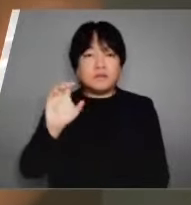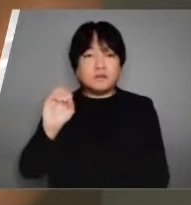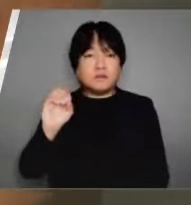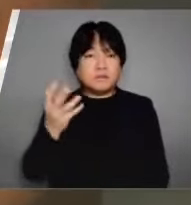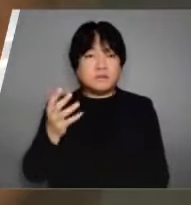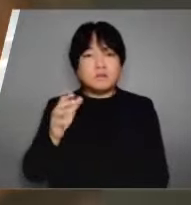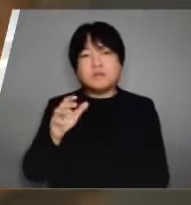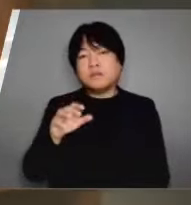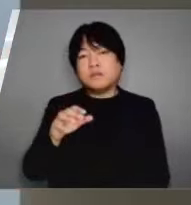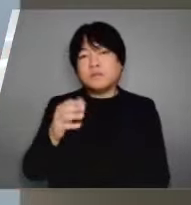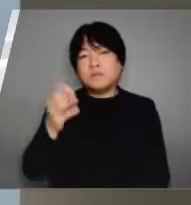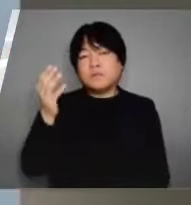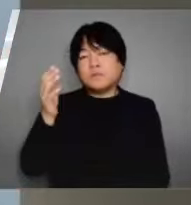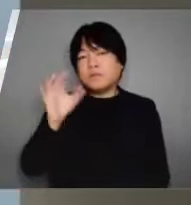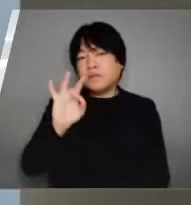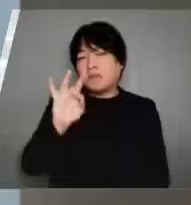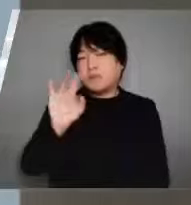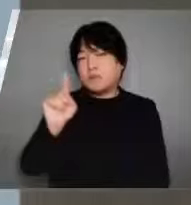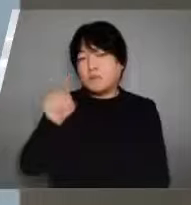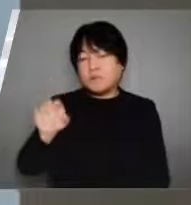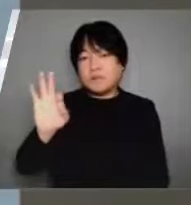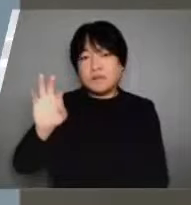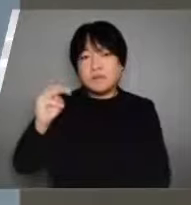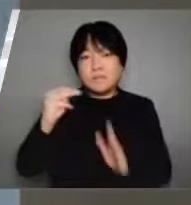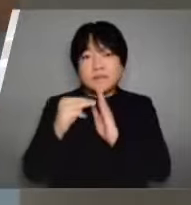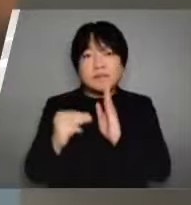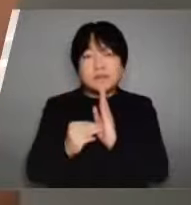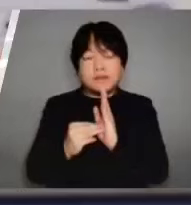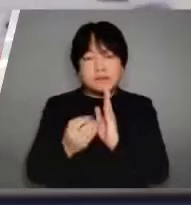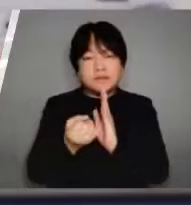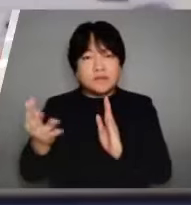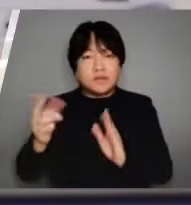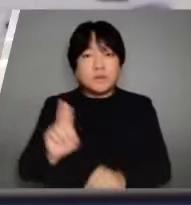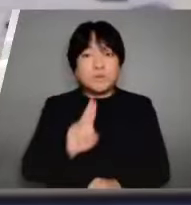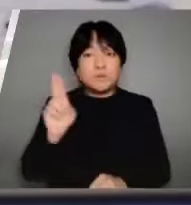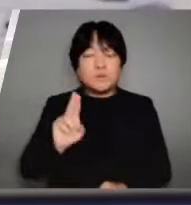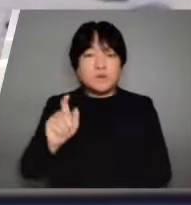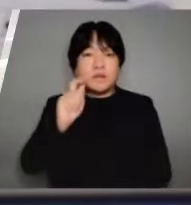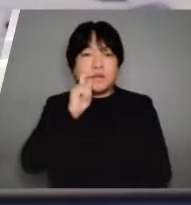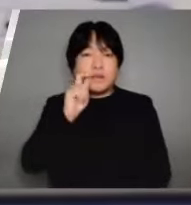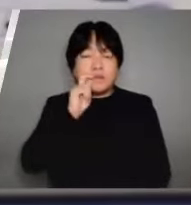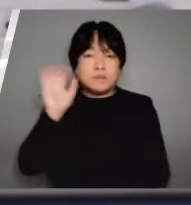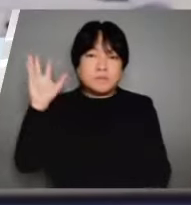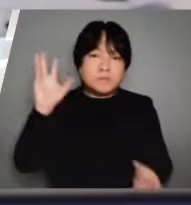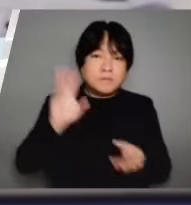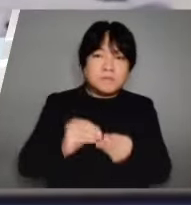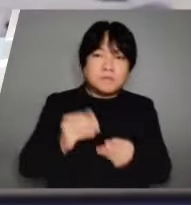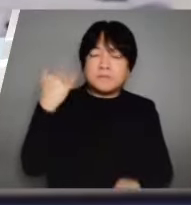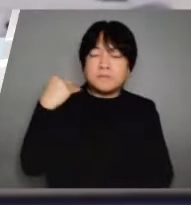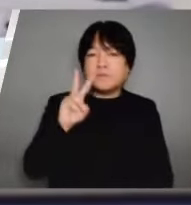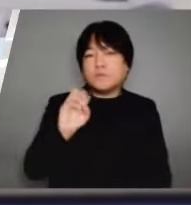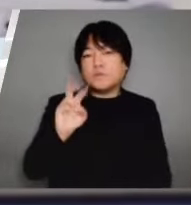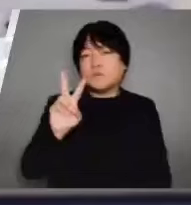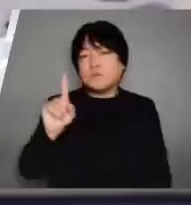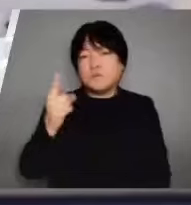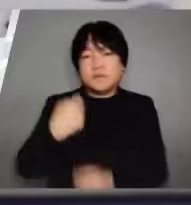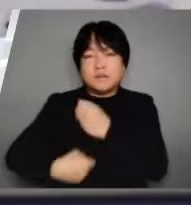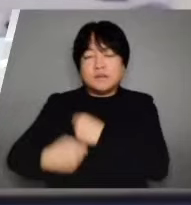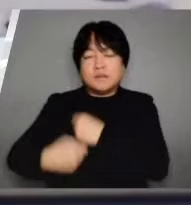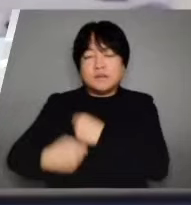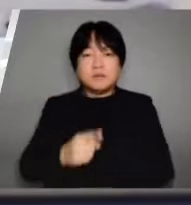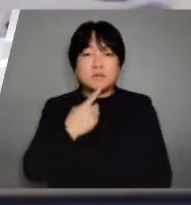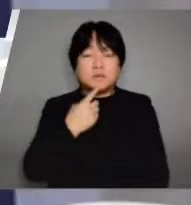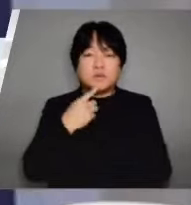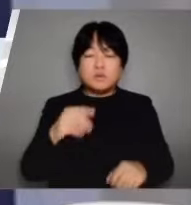ang gumagamit ng vape sa buong mundo noong 2021. At ayon sa World Health Organization, tinatarget pa rin ng